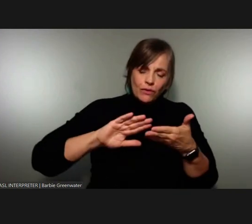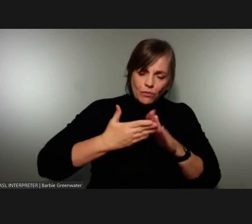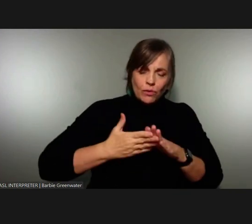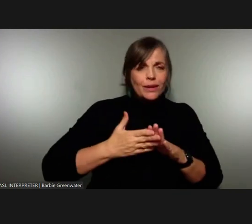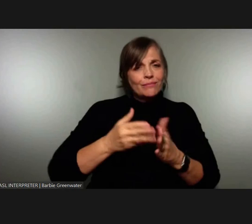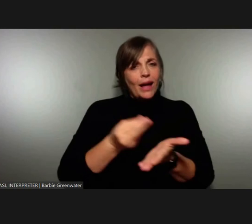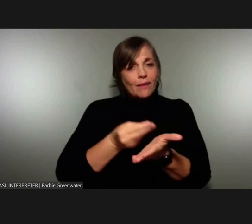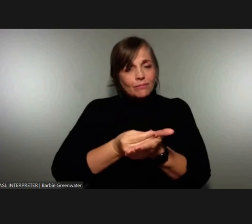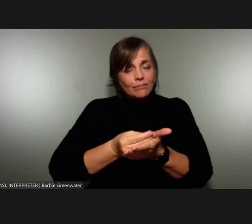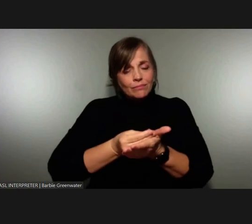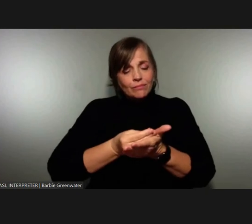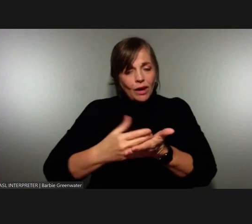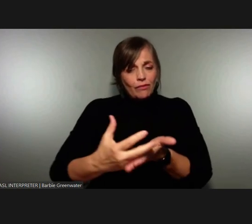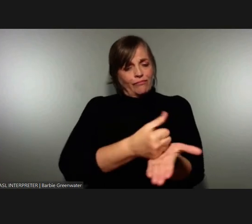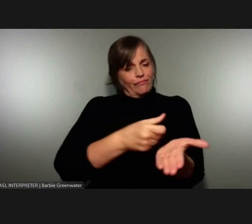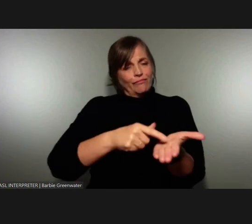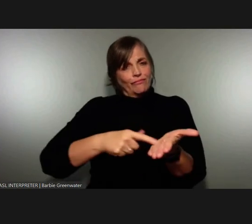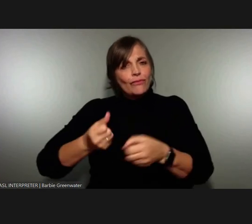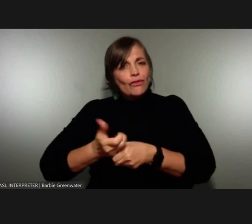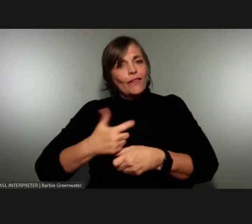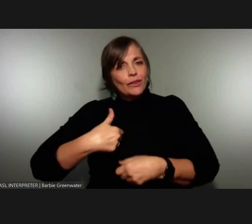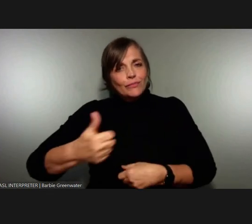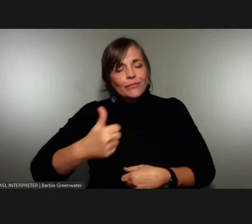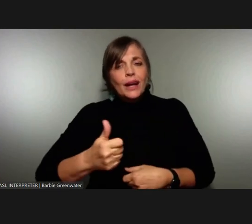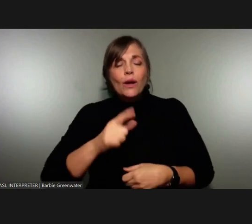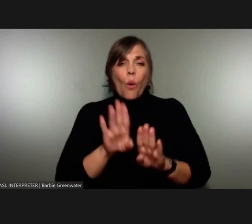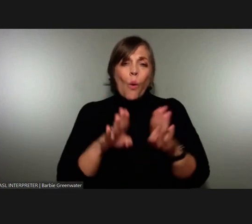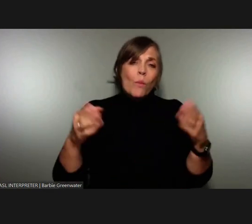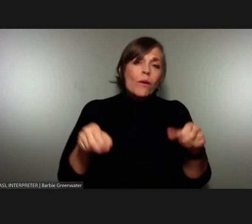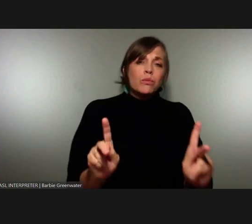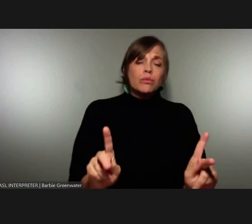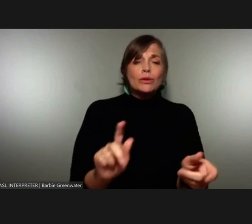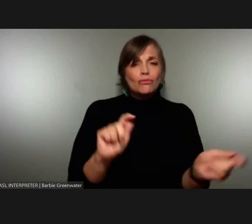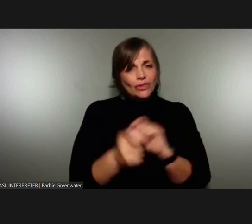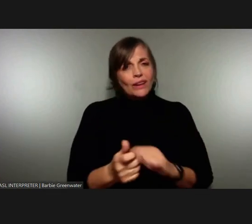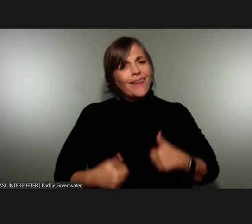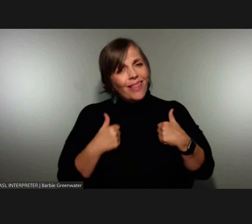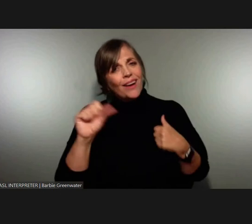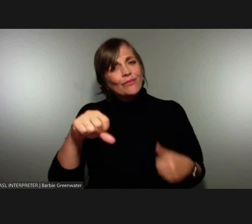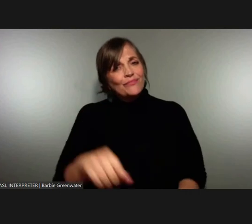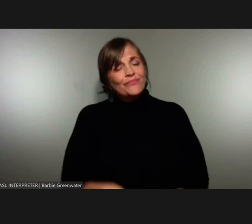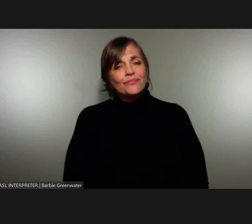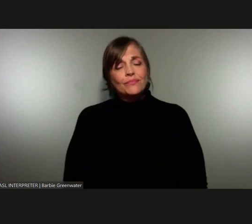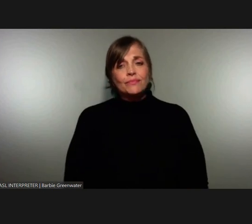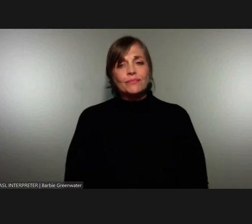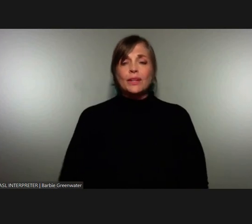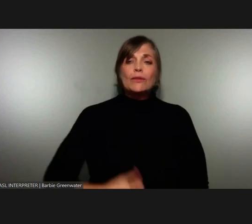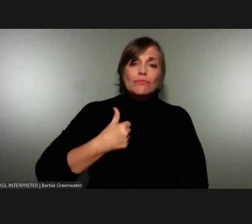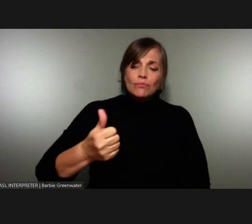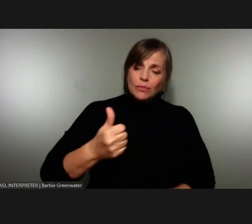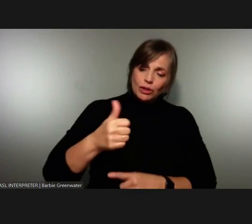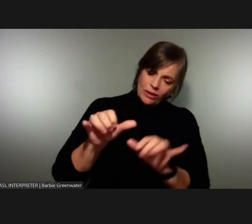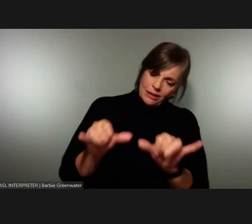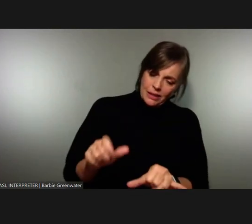opens doors of opportunity, and literally changes people's lives. A public transit system can thrive only when adequate resources